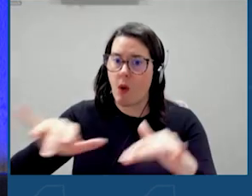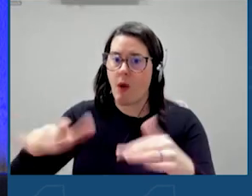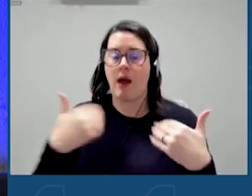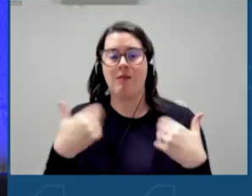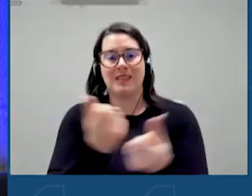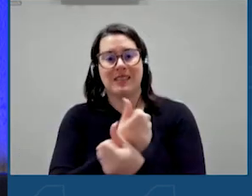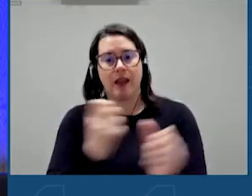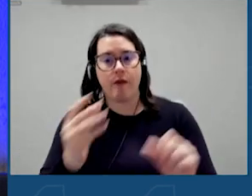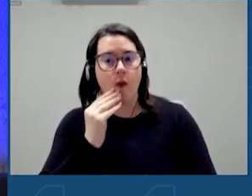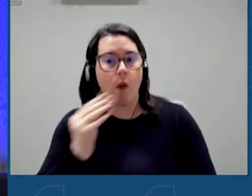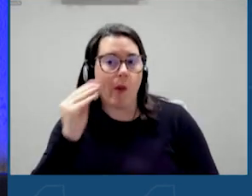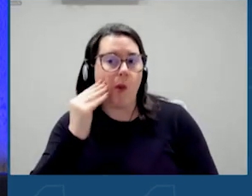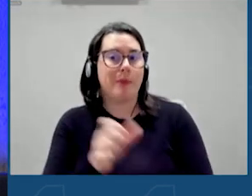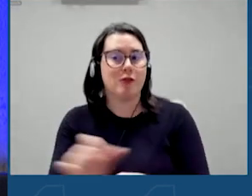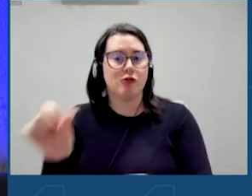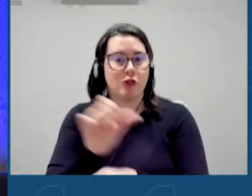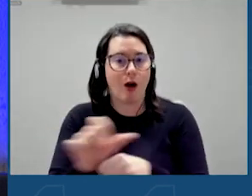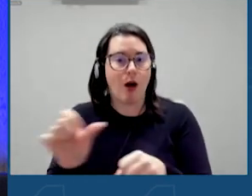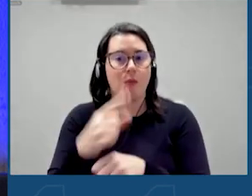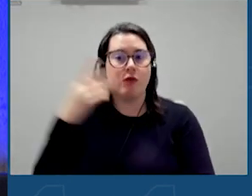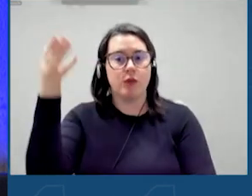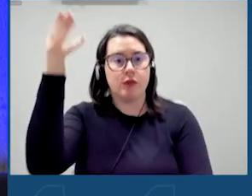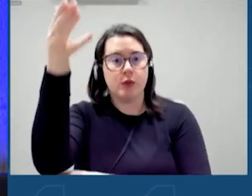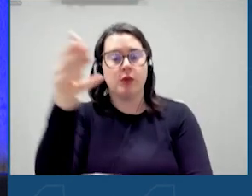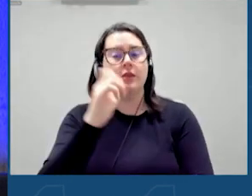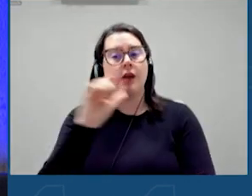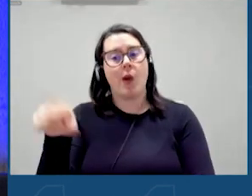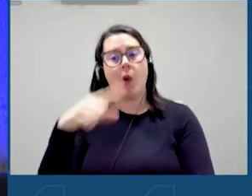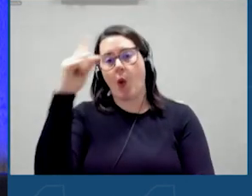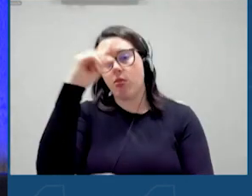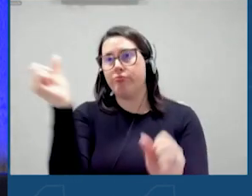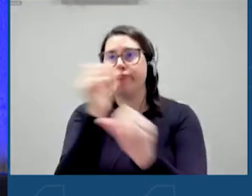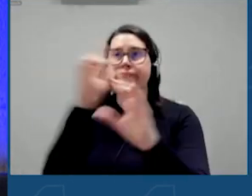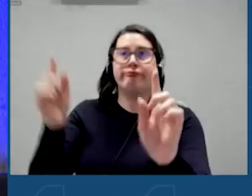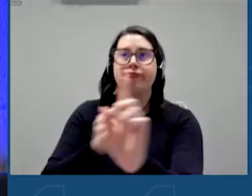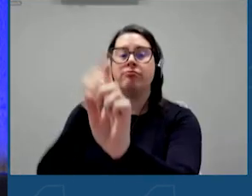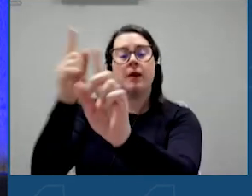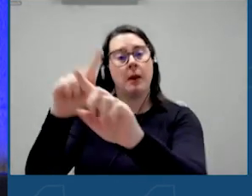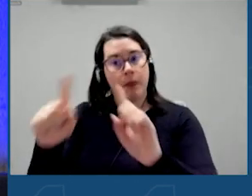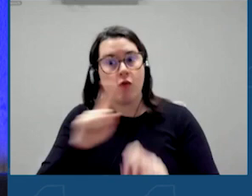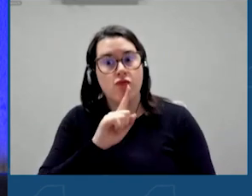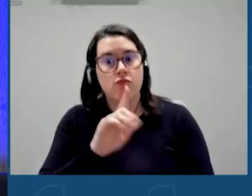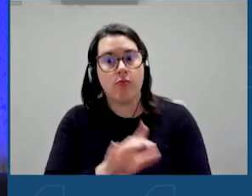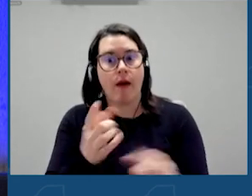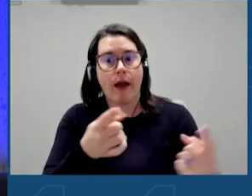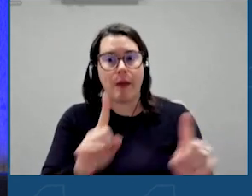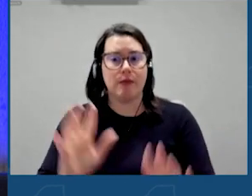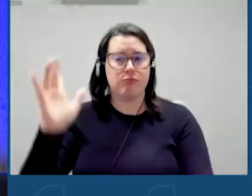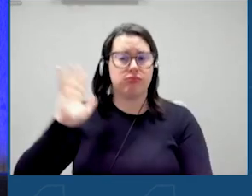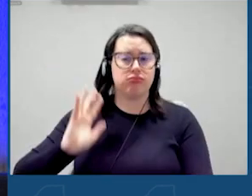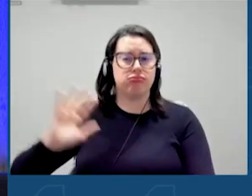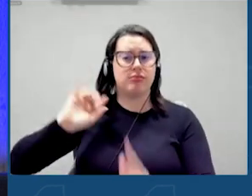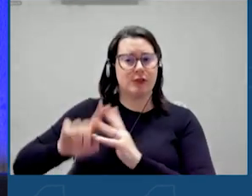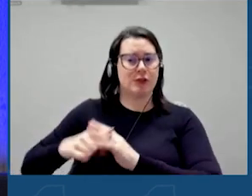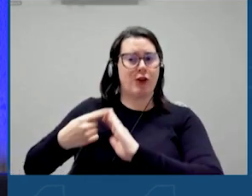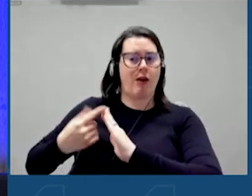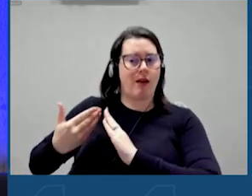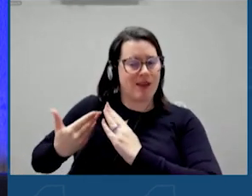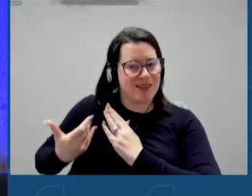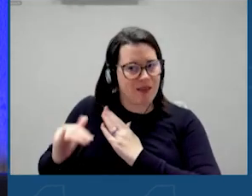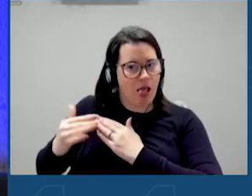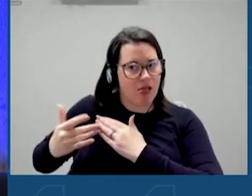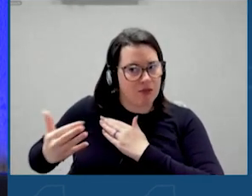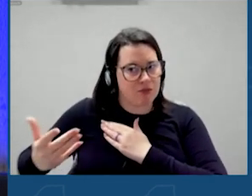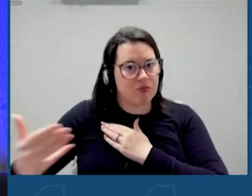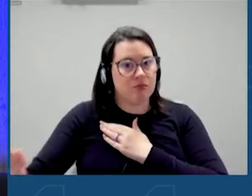future. It's not just aspirational. It's what we've really been doing since day one. And in my first day of the state back